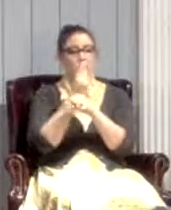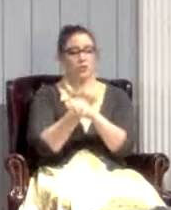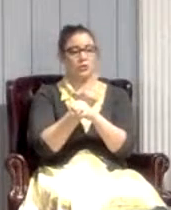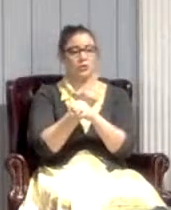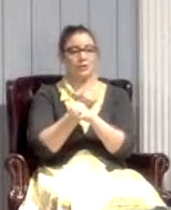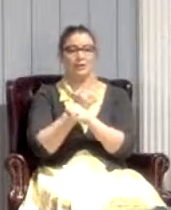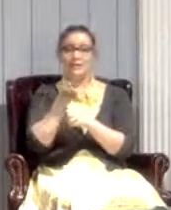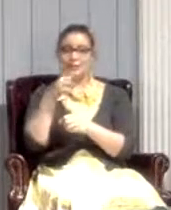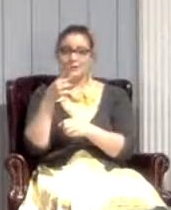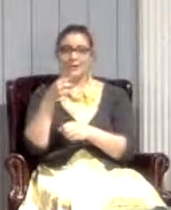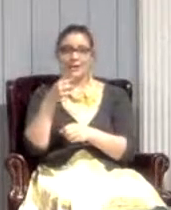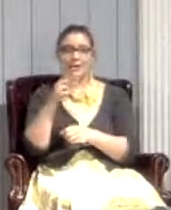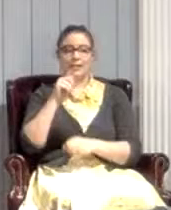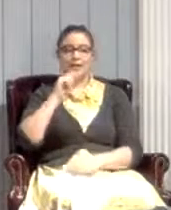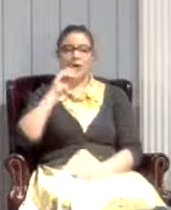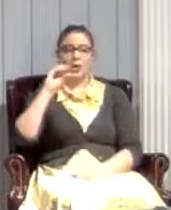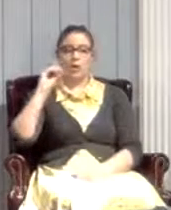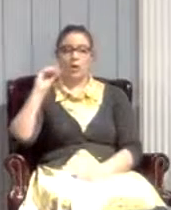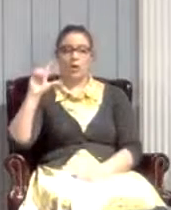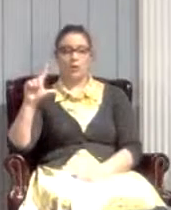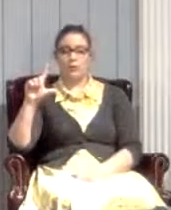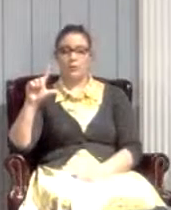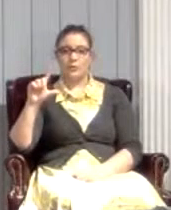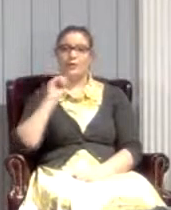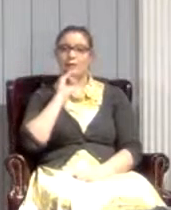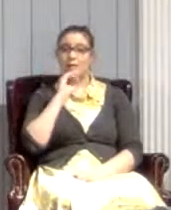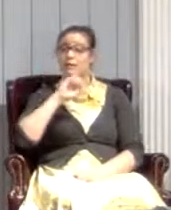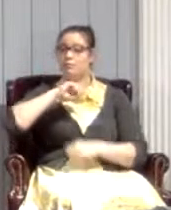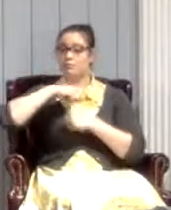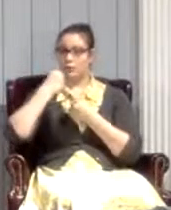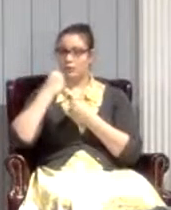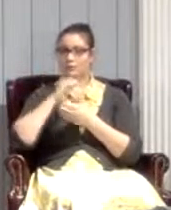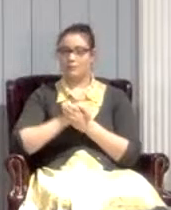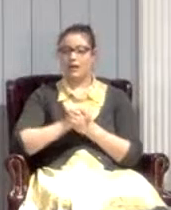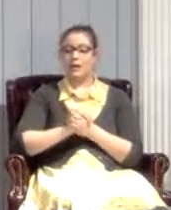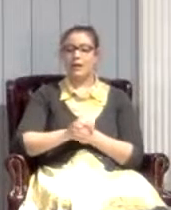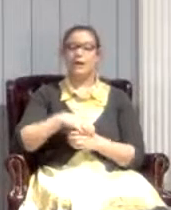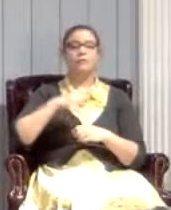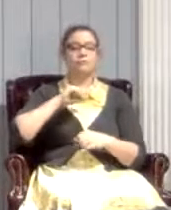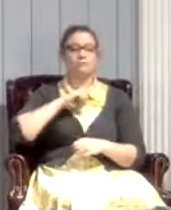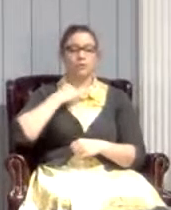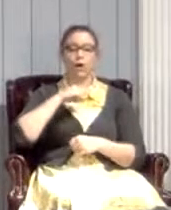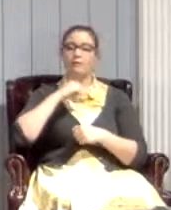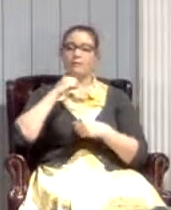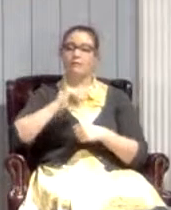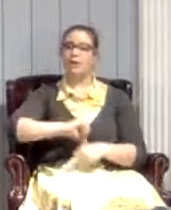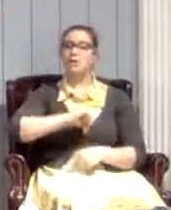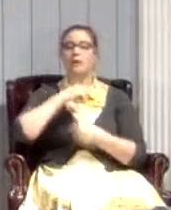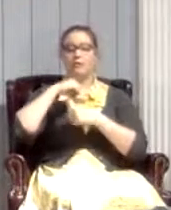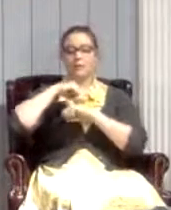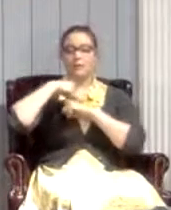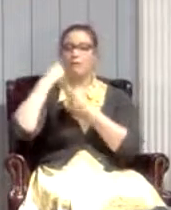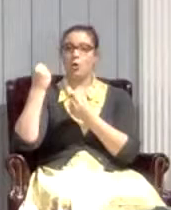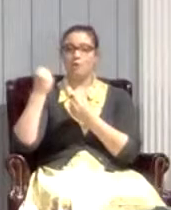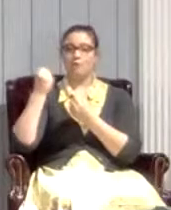boldness. And he said that he's confident enough to be bold. He knew